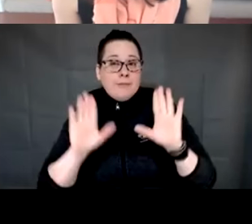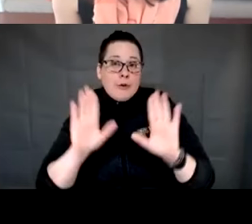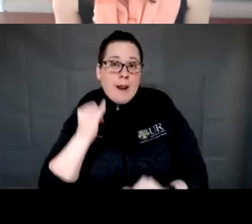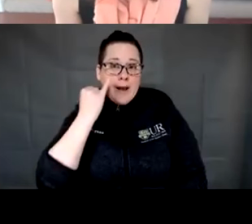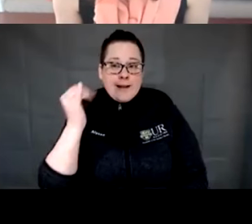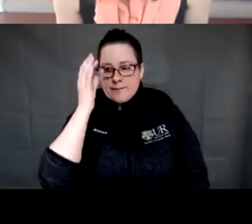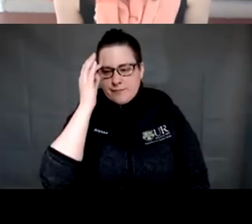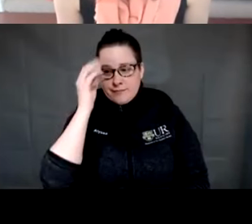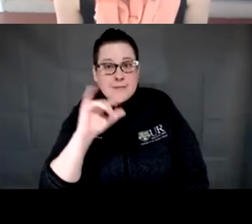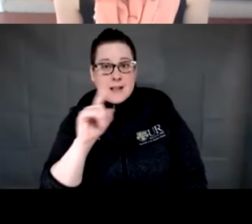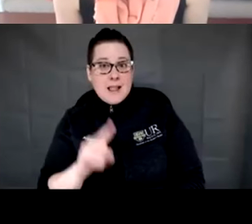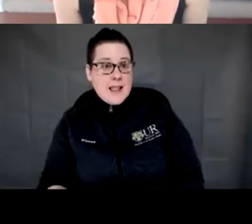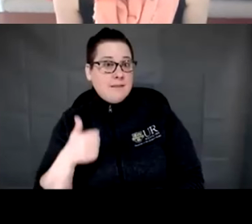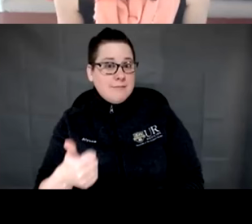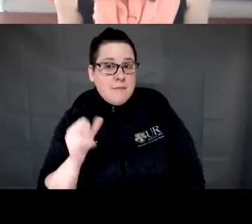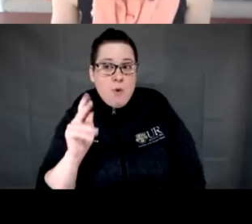Okay.